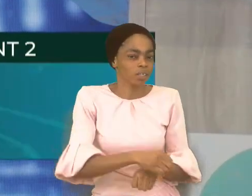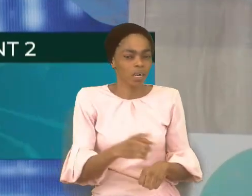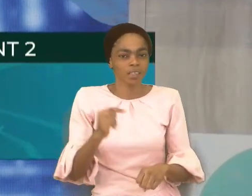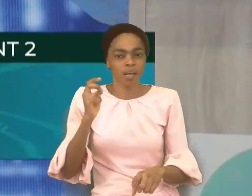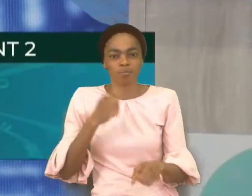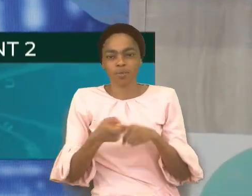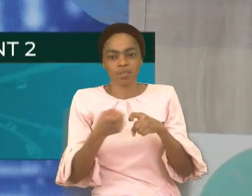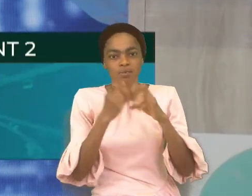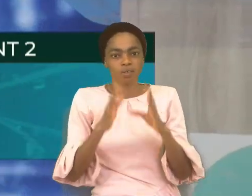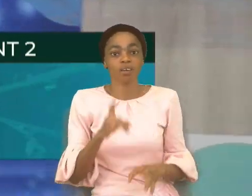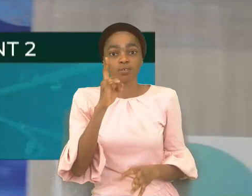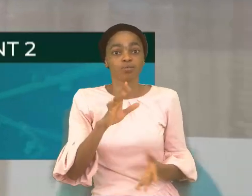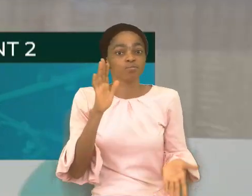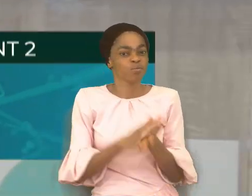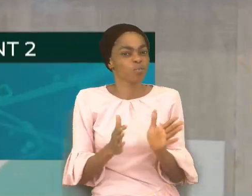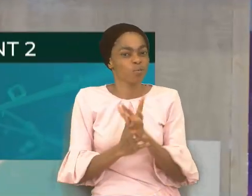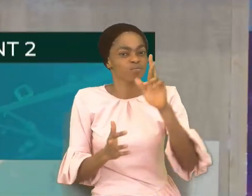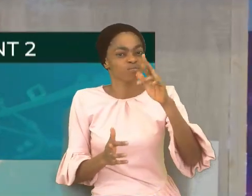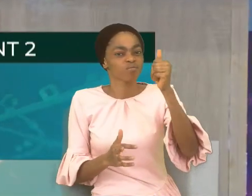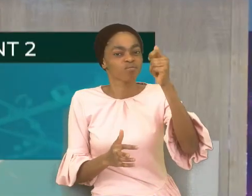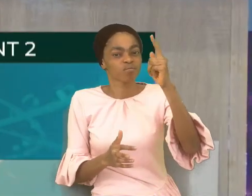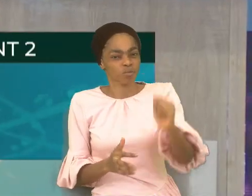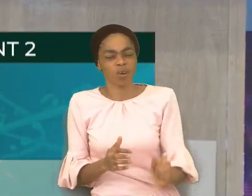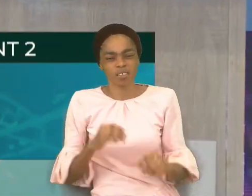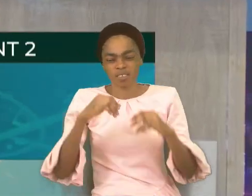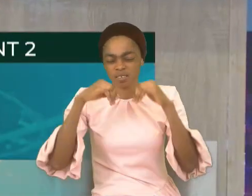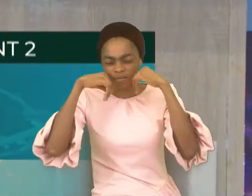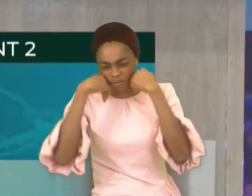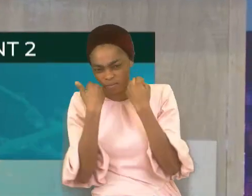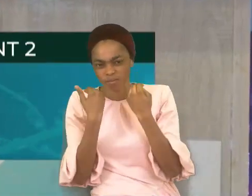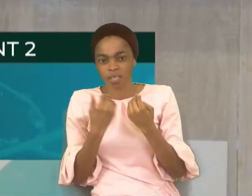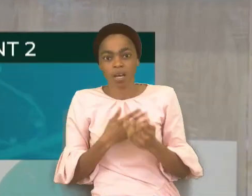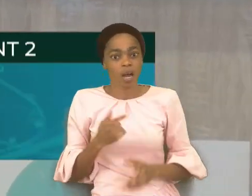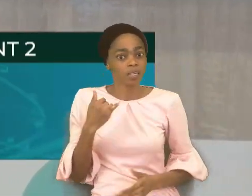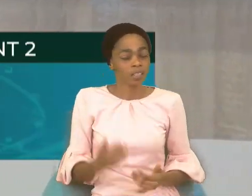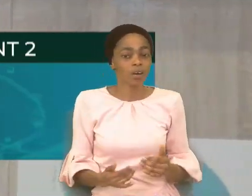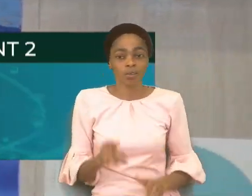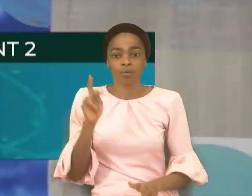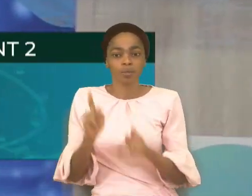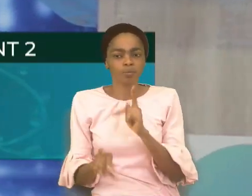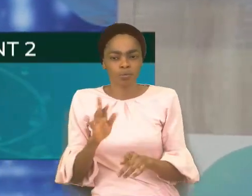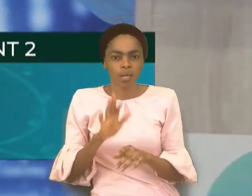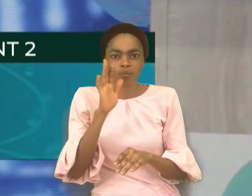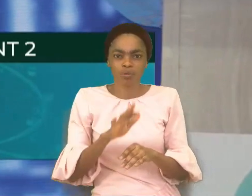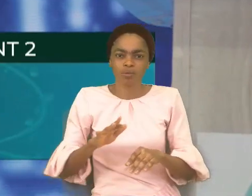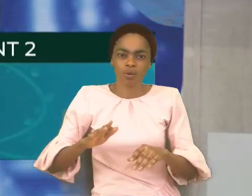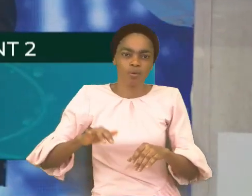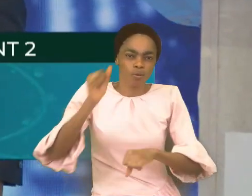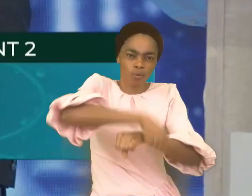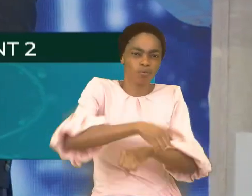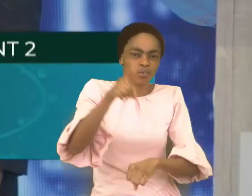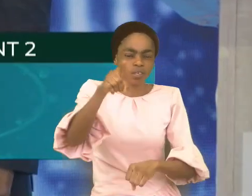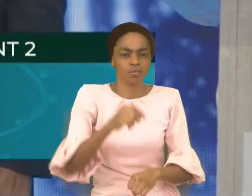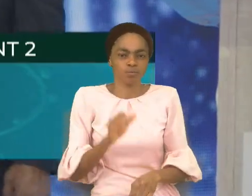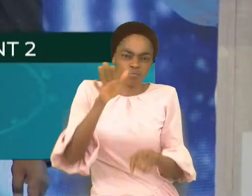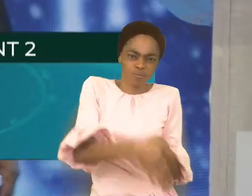will be walking all over you when you're fearful, when you're timid. It is faith that makes